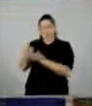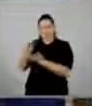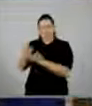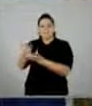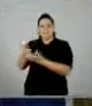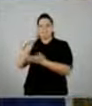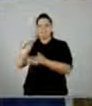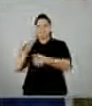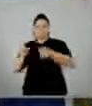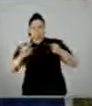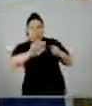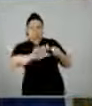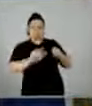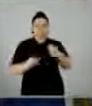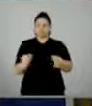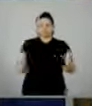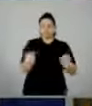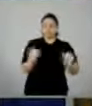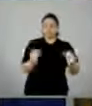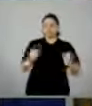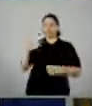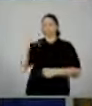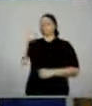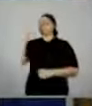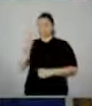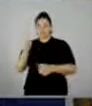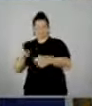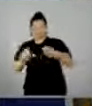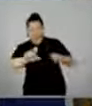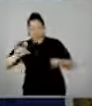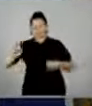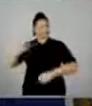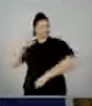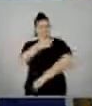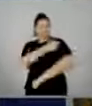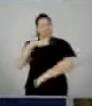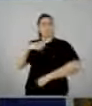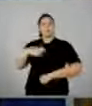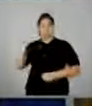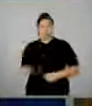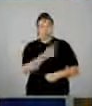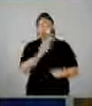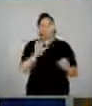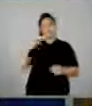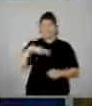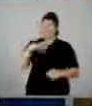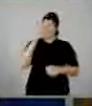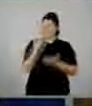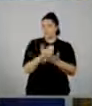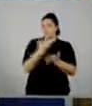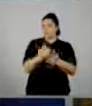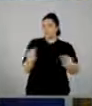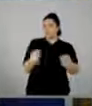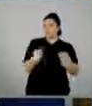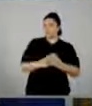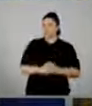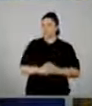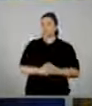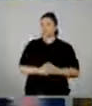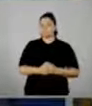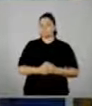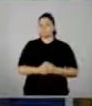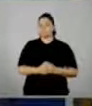So there's a lot of advantages to this product, including less wastage. And also the double, are there any circumstances in which